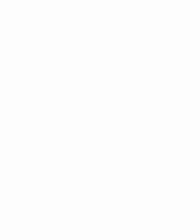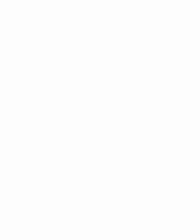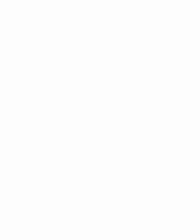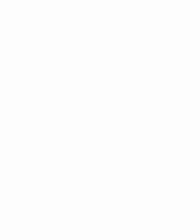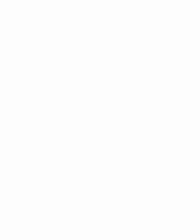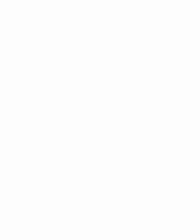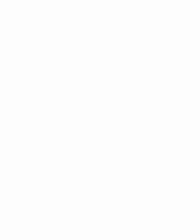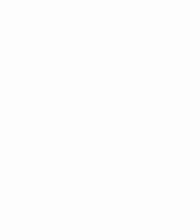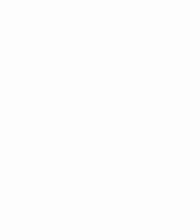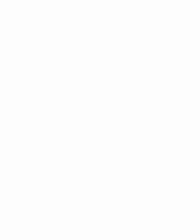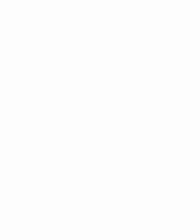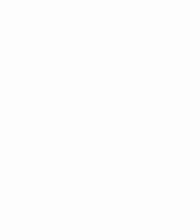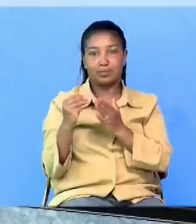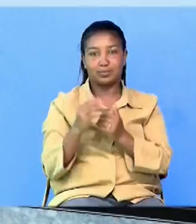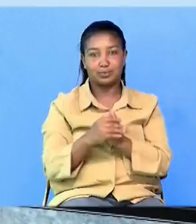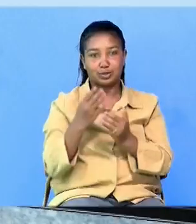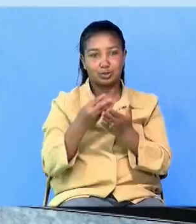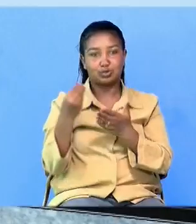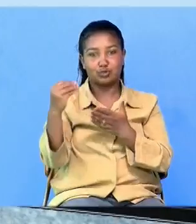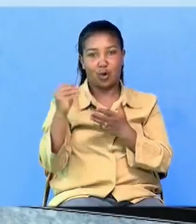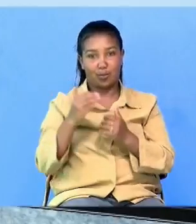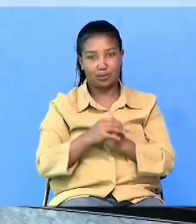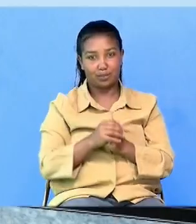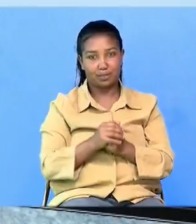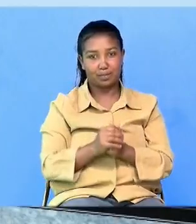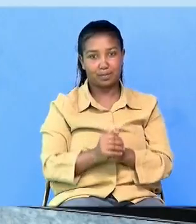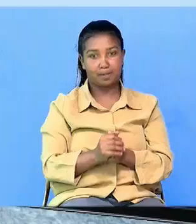Yeah. Shop